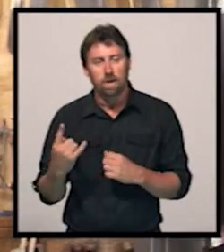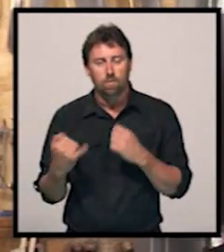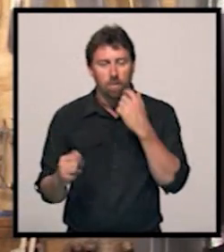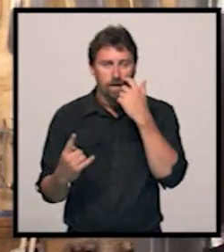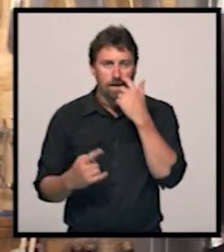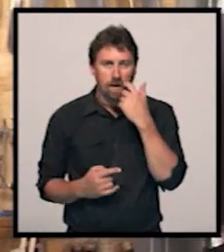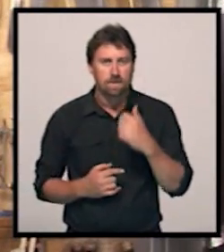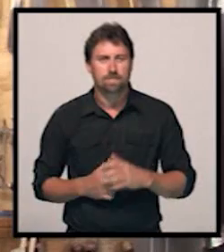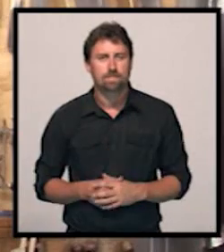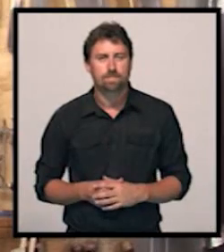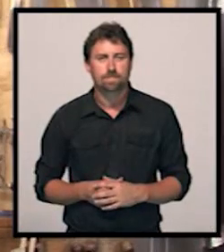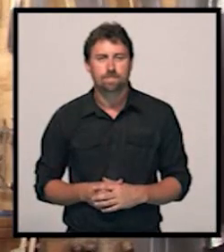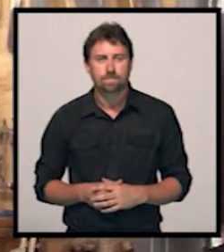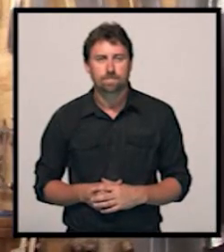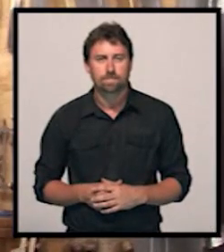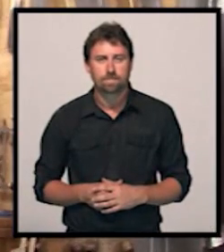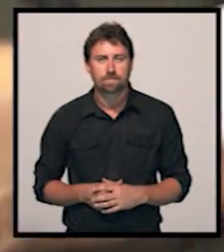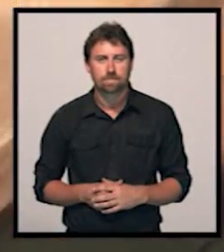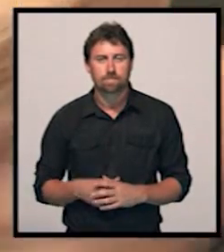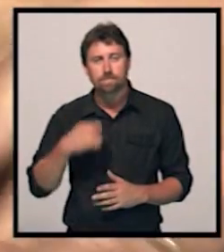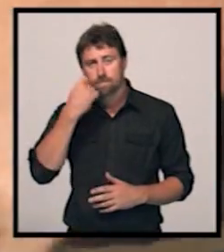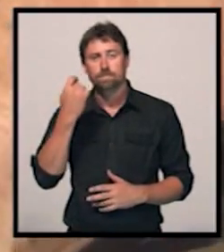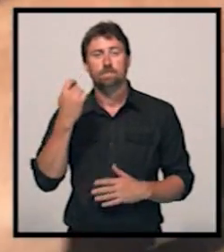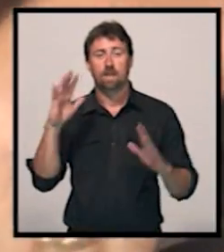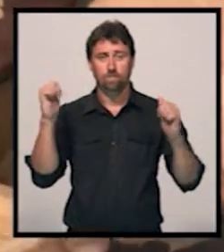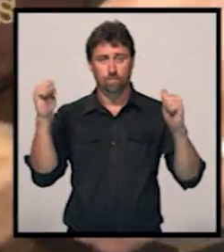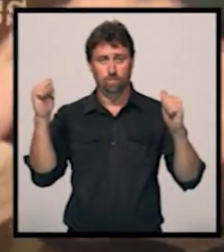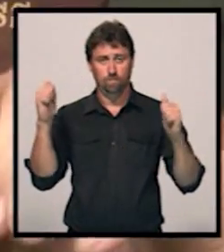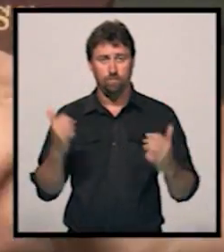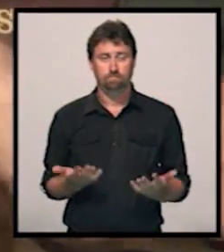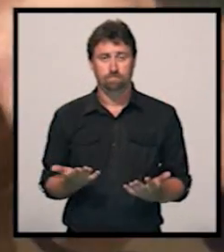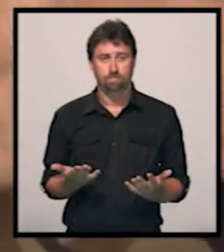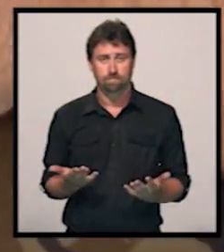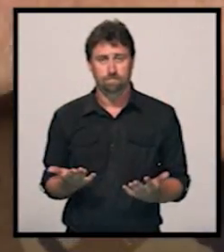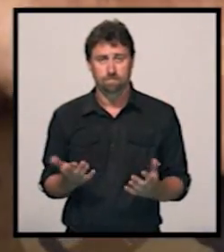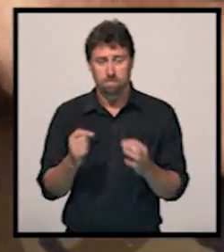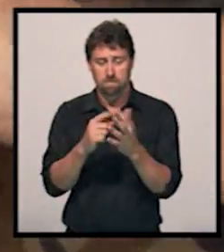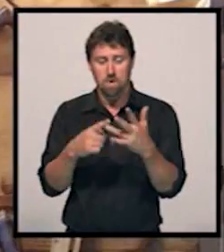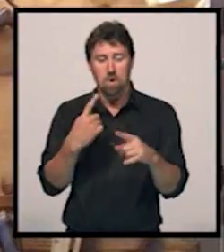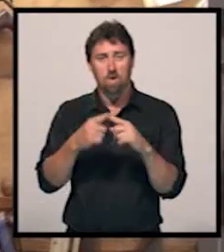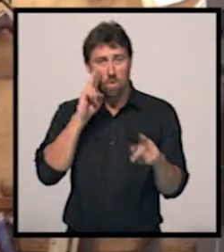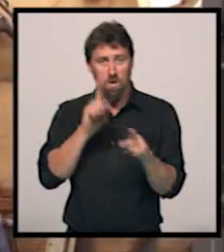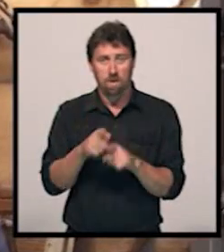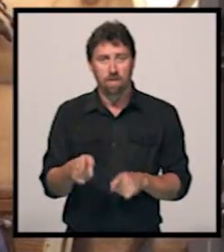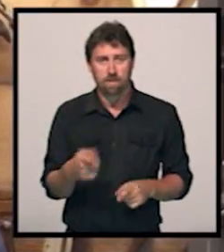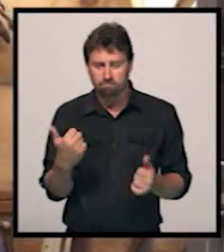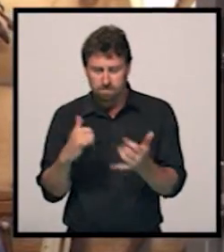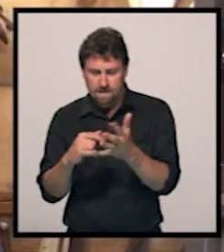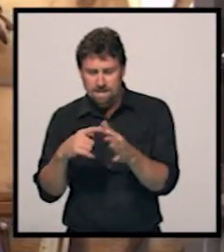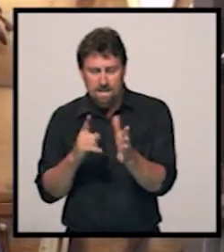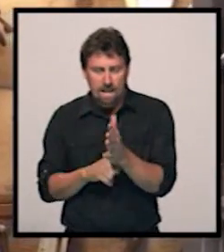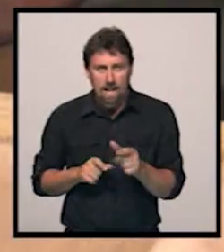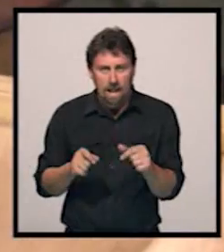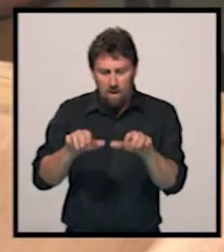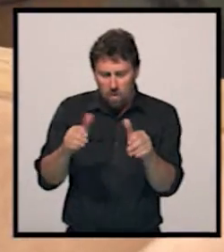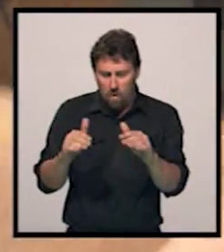until finally you'll end up with the box like that. It's nice and sealed and feathered in, and it looks a